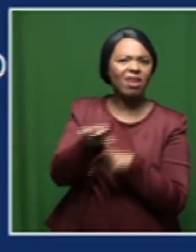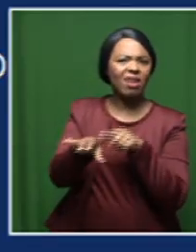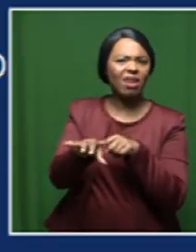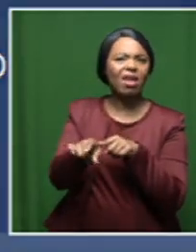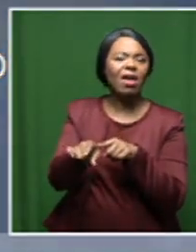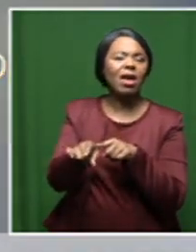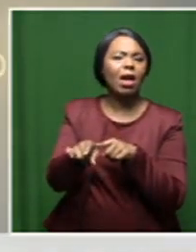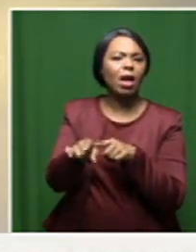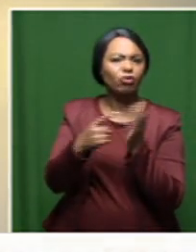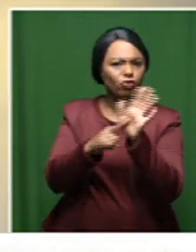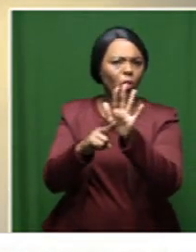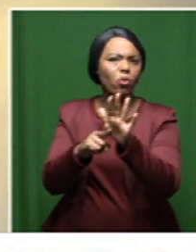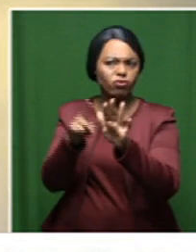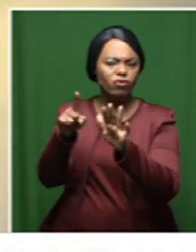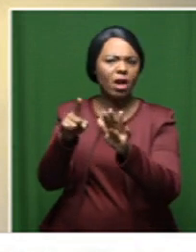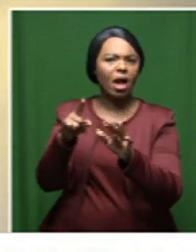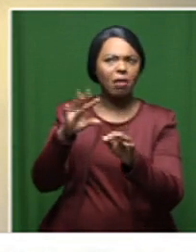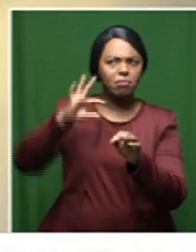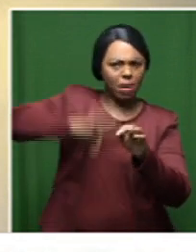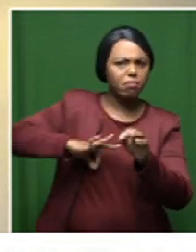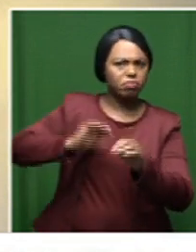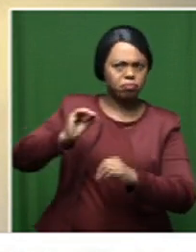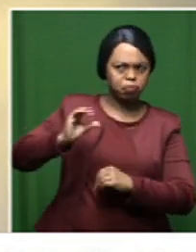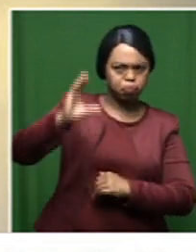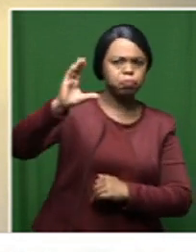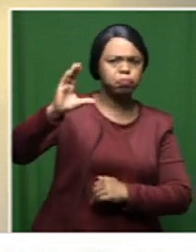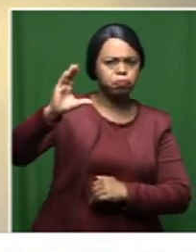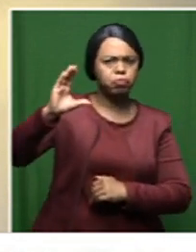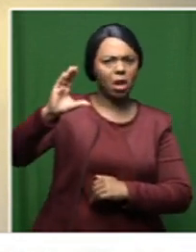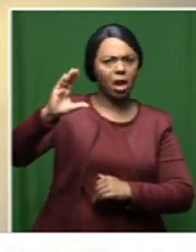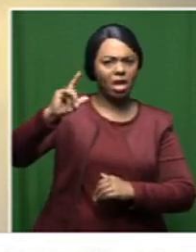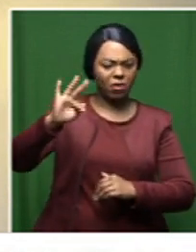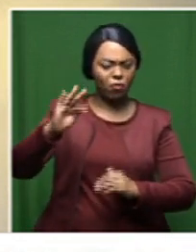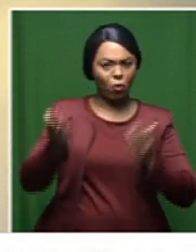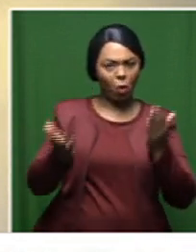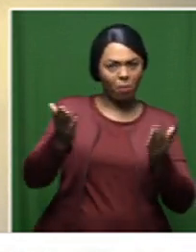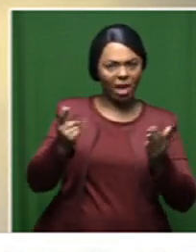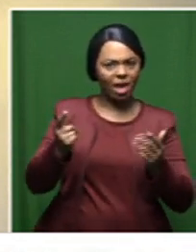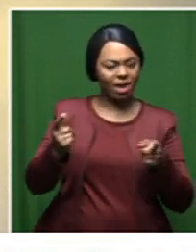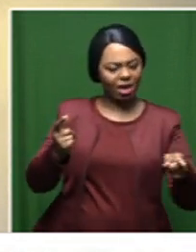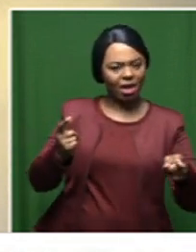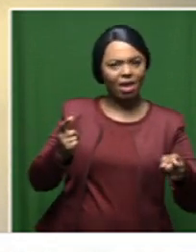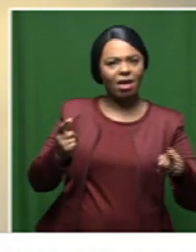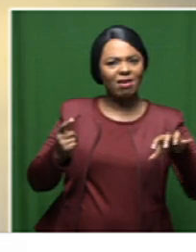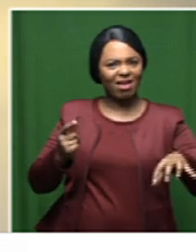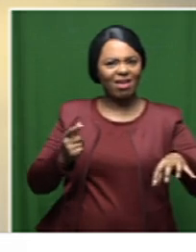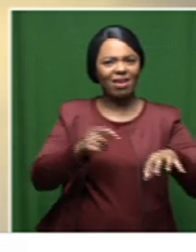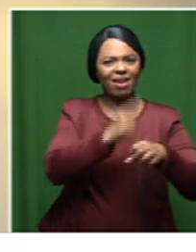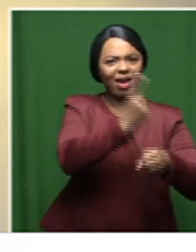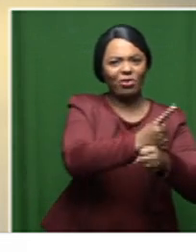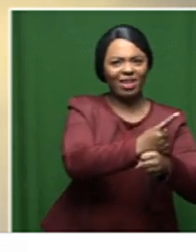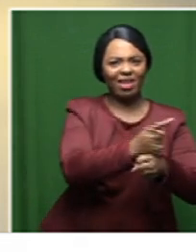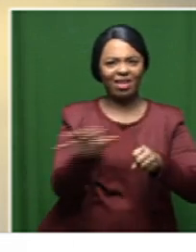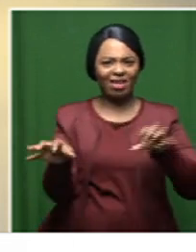showed that they had the highest income compared to those, for example, in Gauteng, which we have always thought and understood to be a